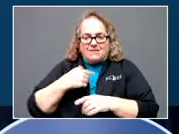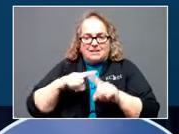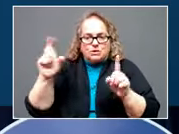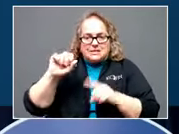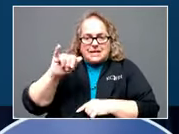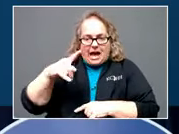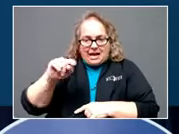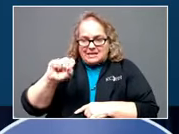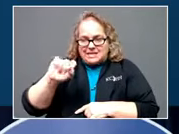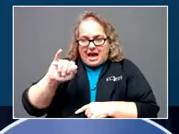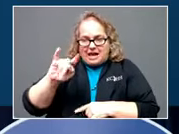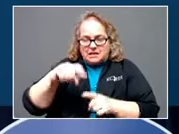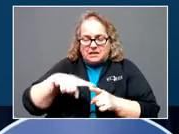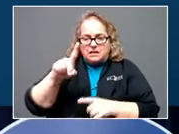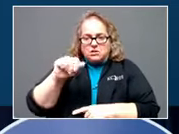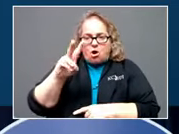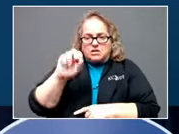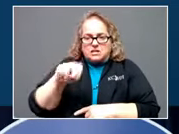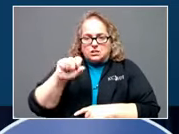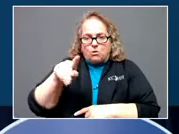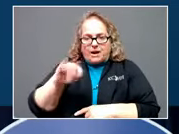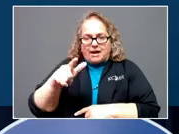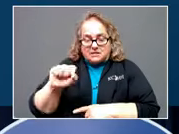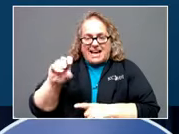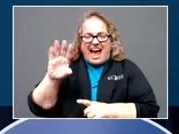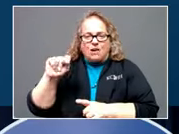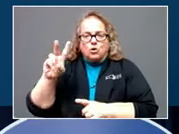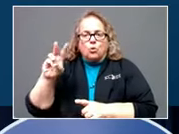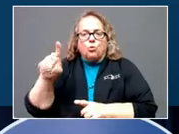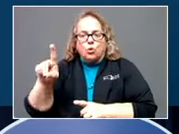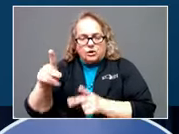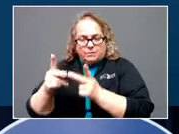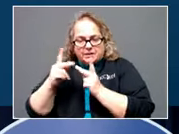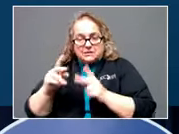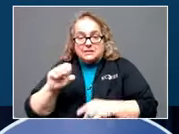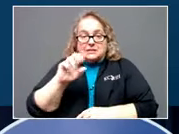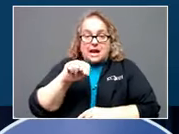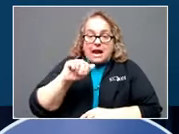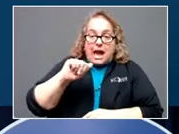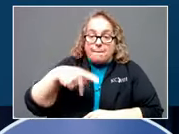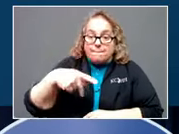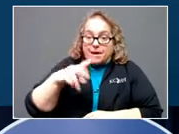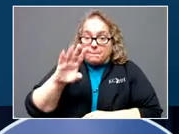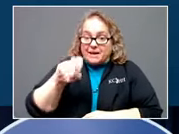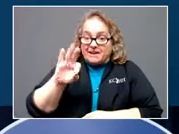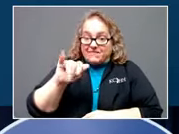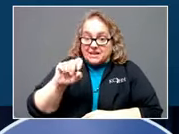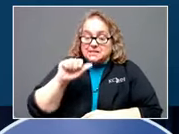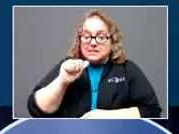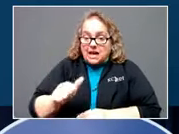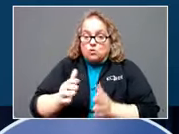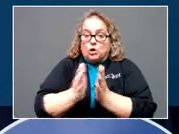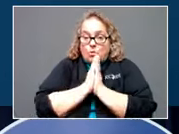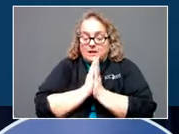the Outwood facility. Residents who currently receive SNAP benefits can request and apply for replacement